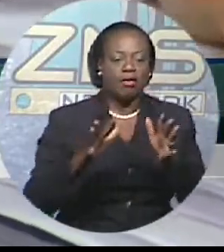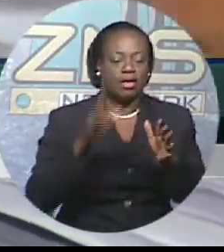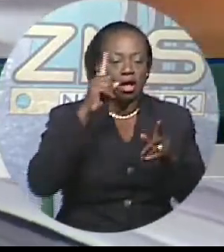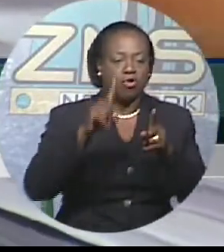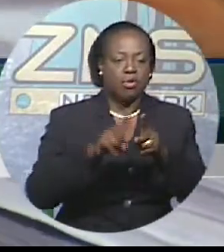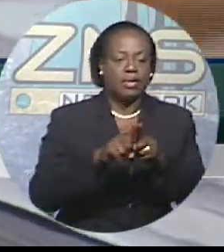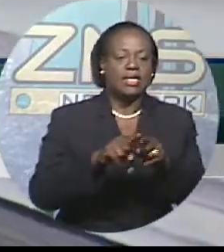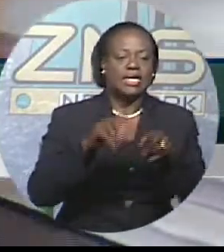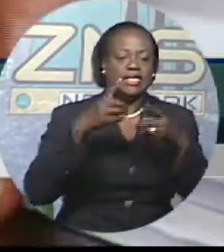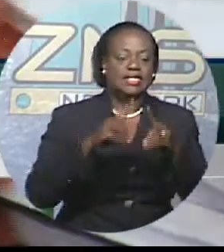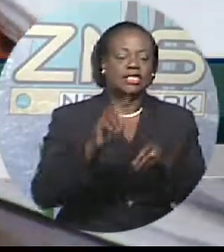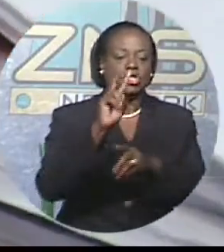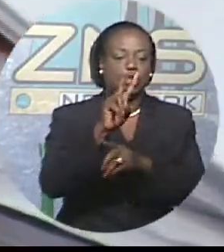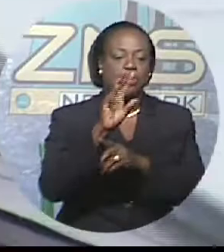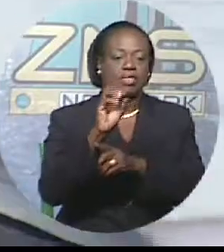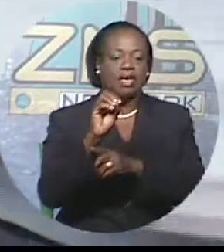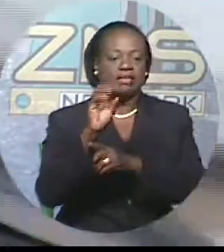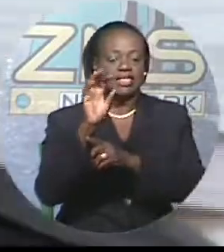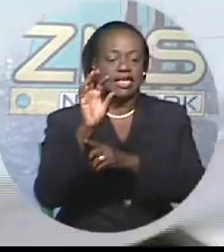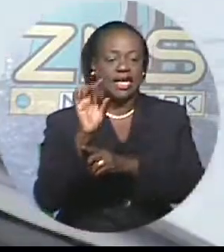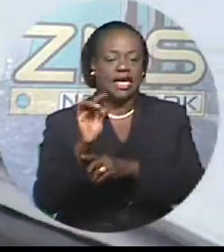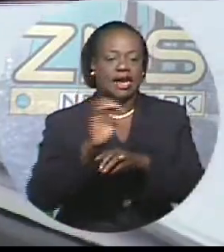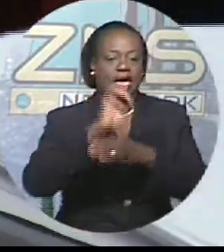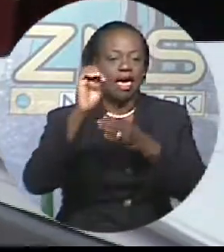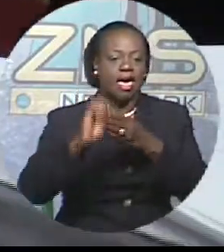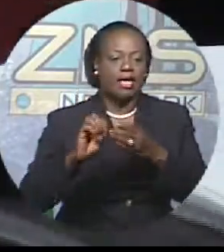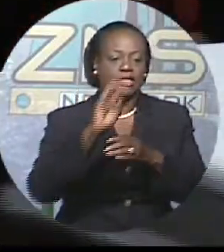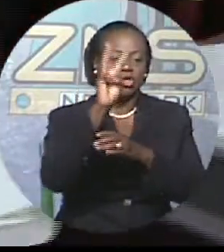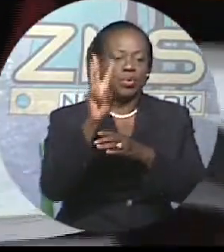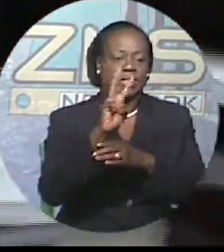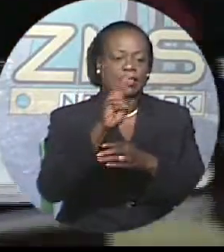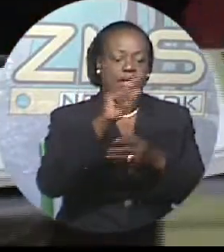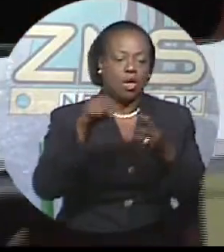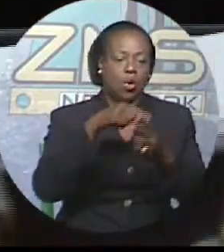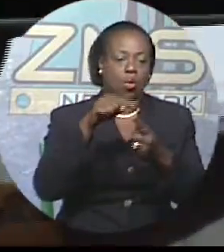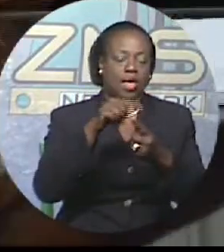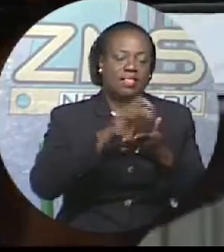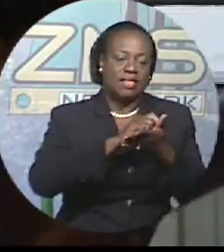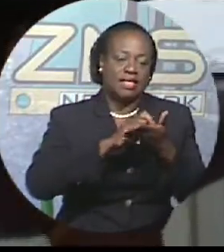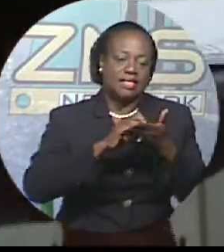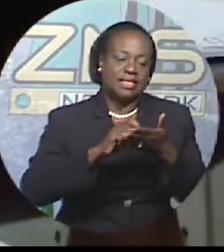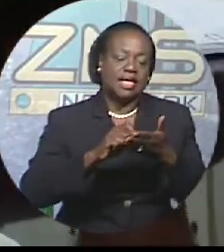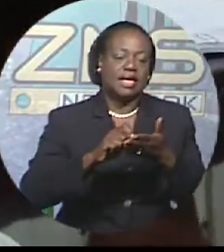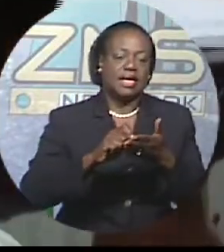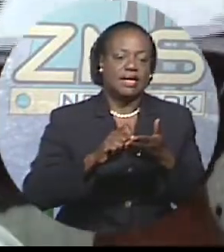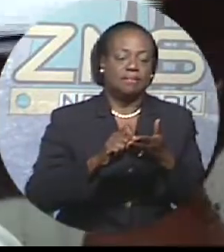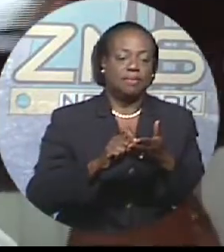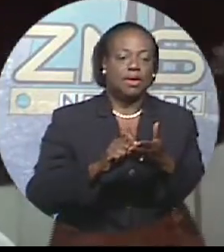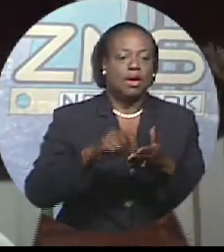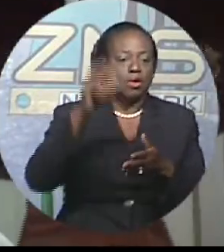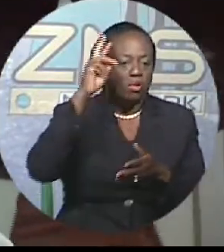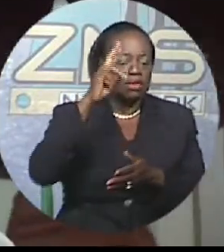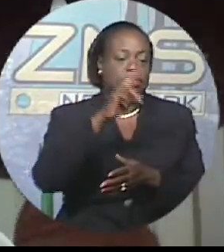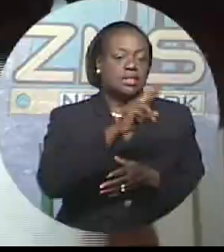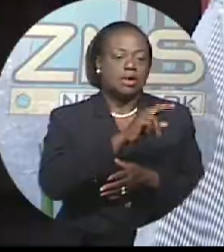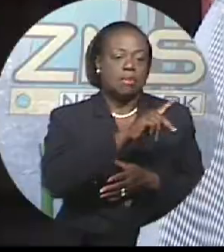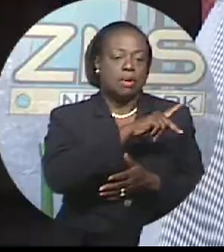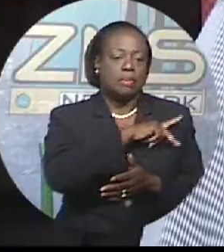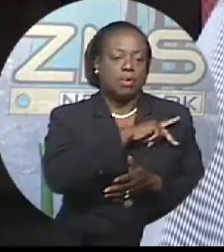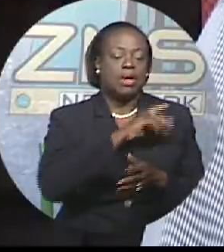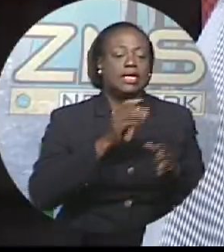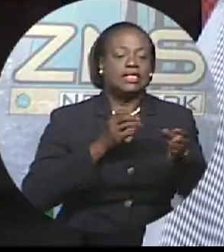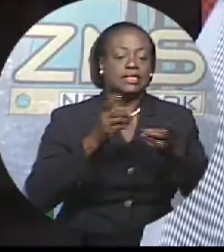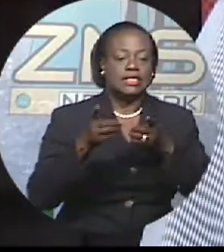changed Wednesday when they signed an interim proposal with the government. Outgoing union president Roscoe Perpall explained the parameters of the new agreement.